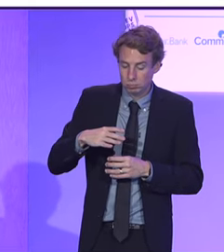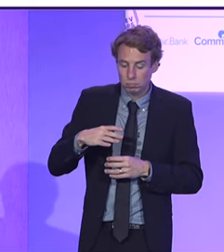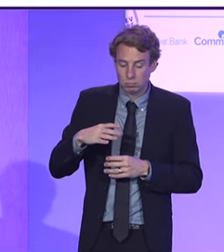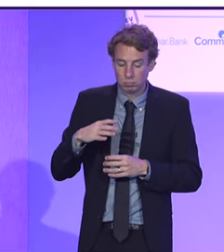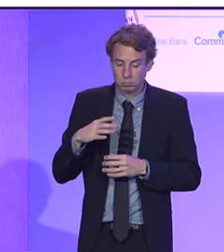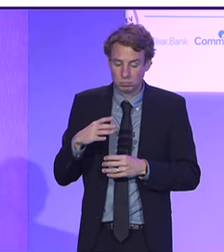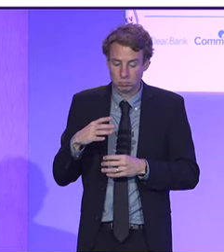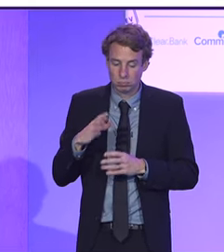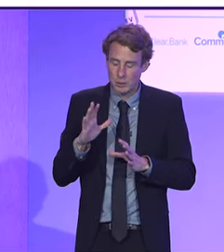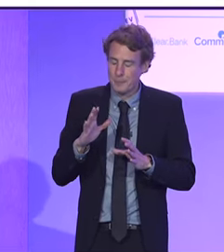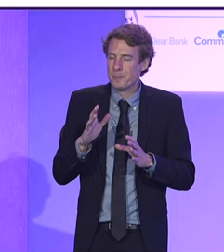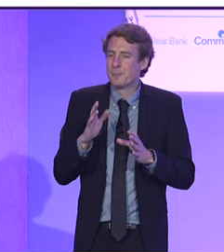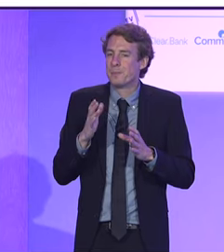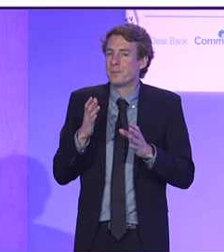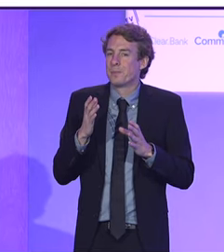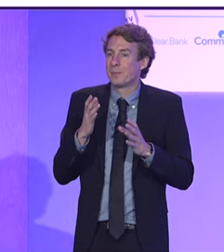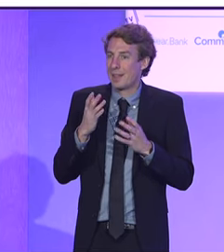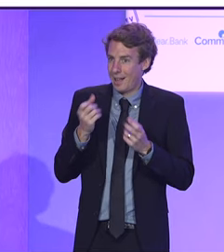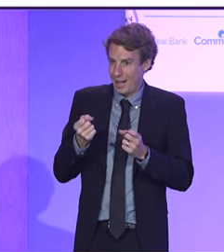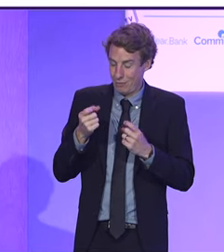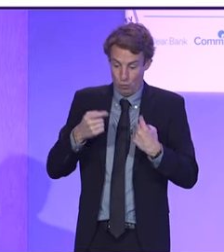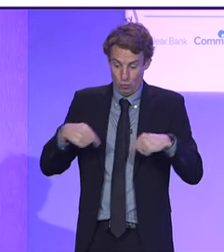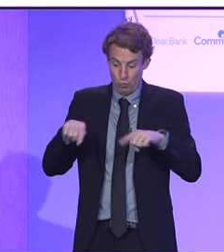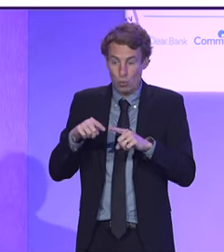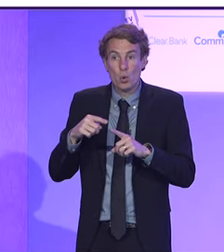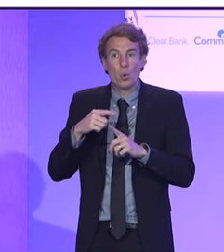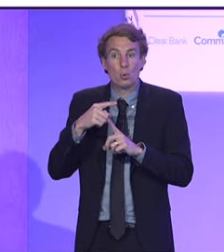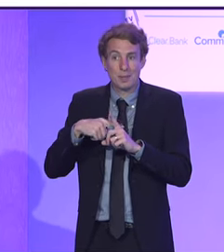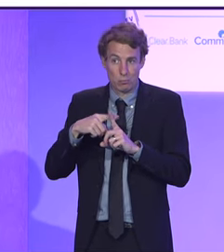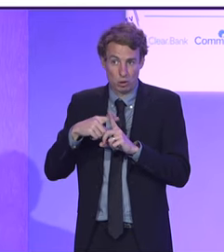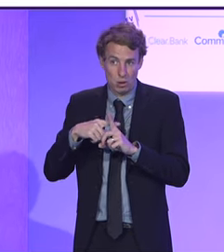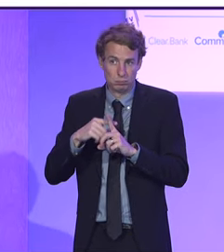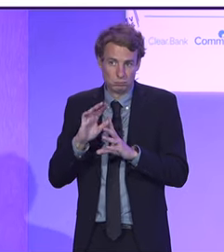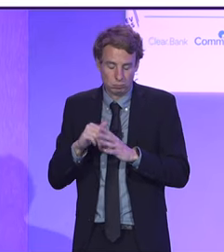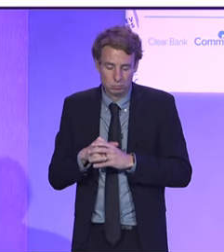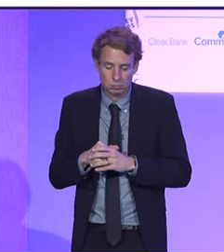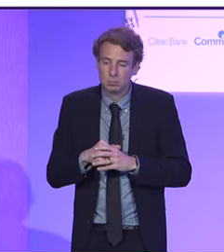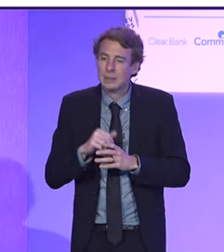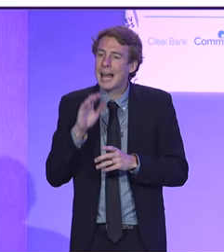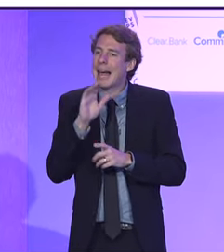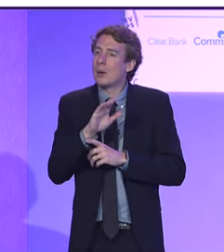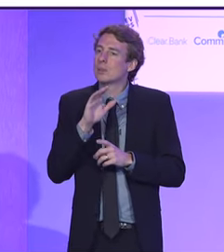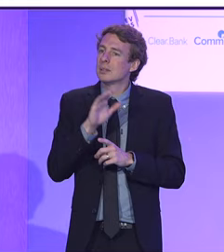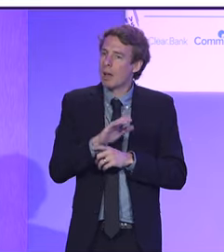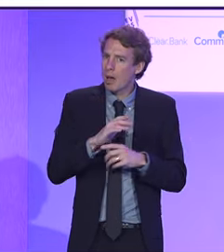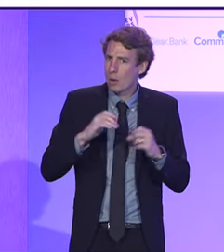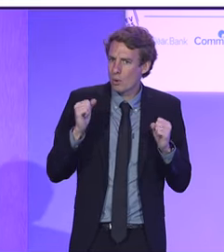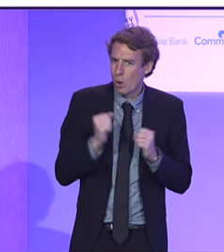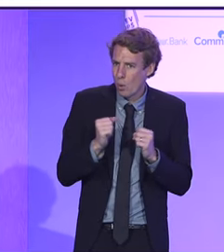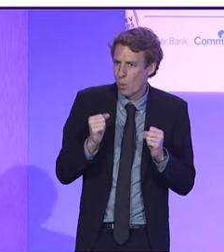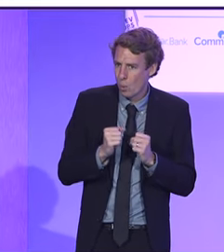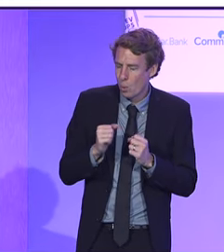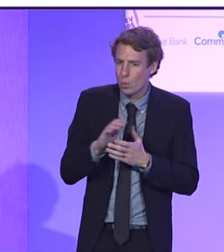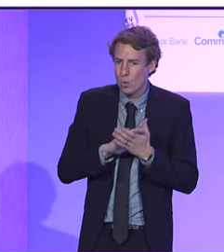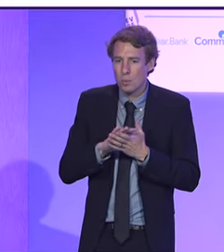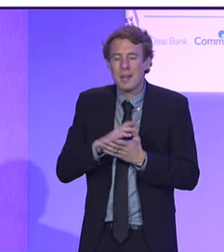So in this system, we have the room temperature stock. And over time, because it's cold outside, hot air will leave the room,